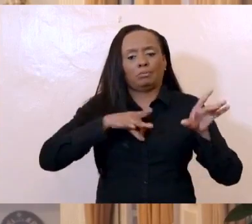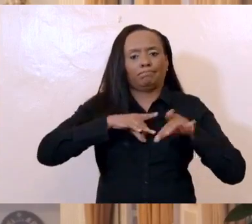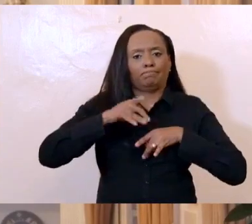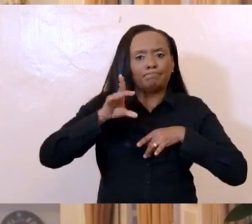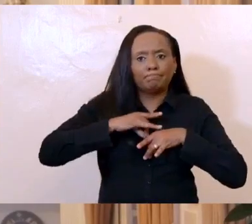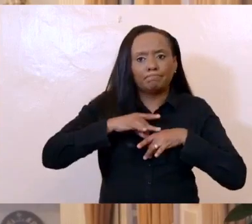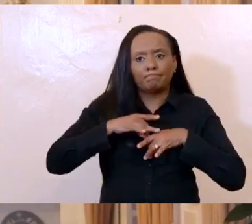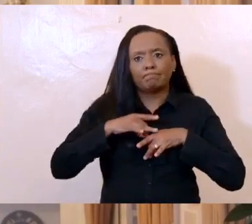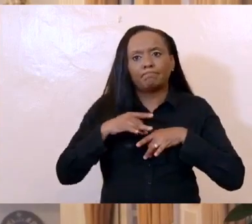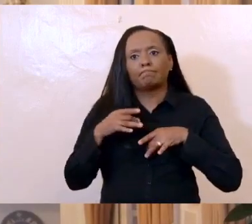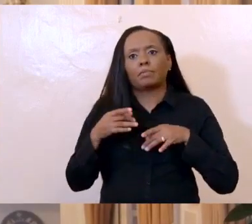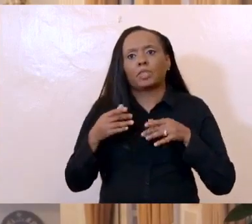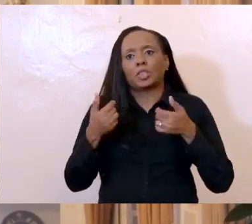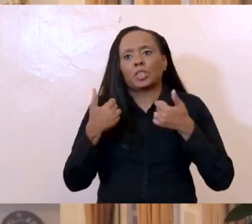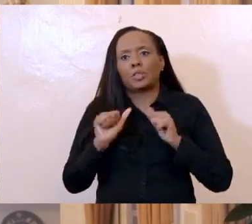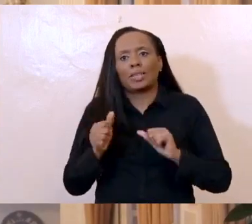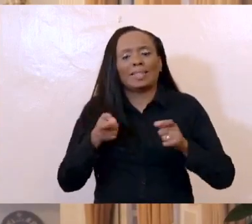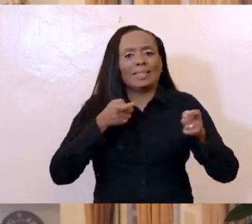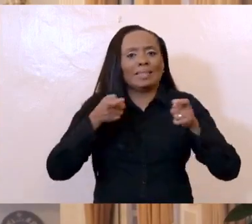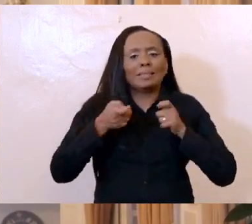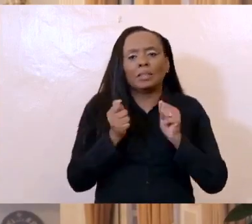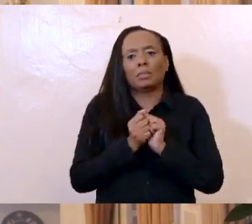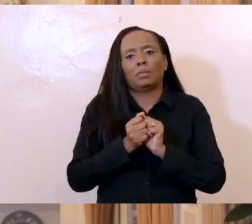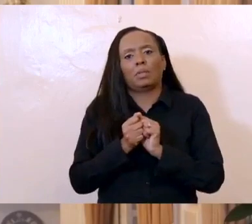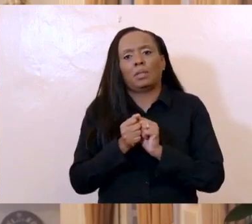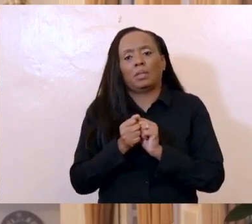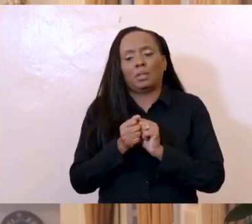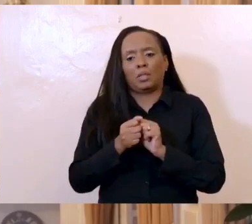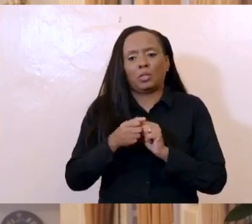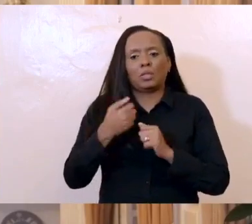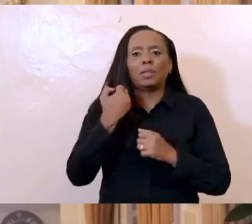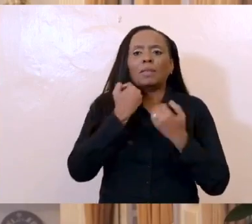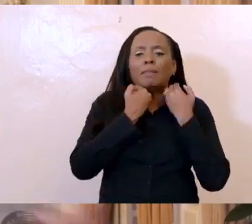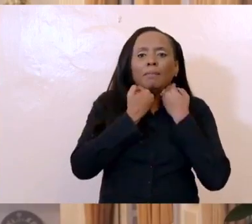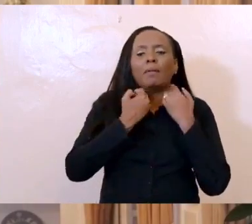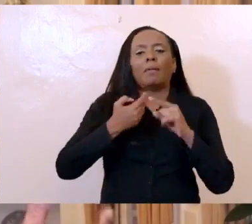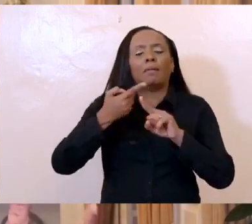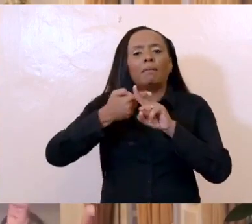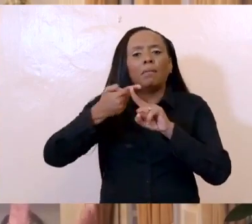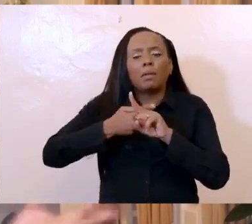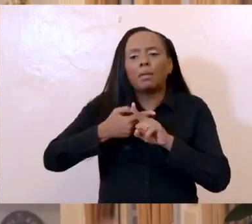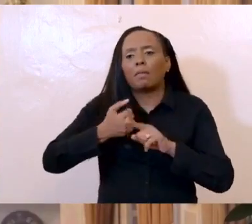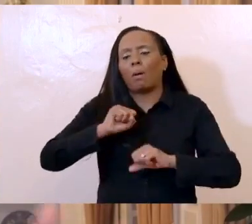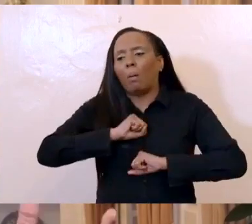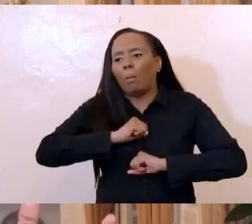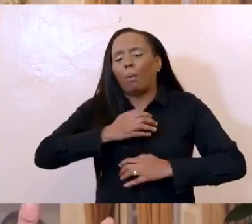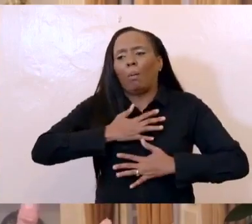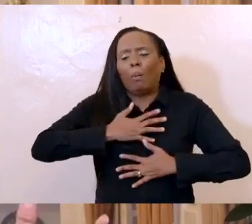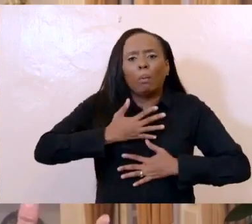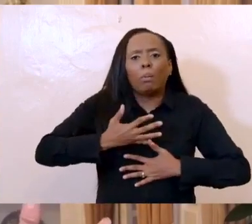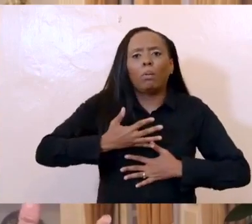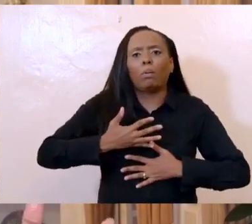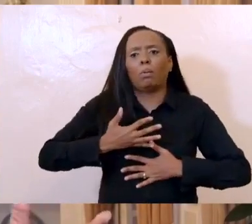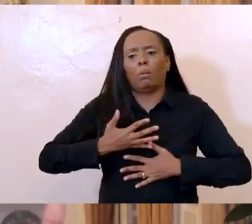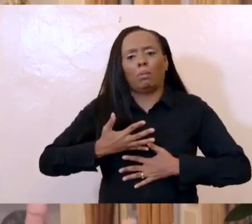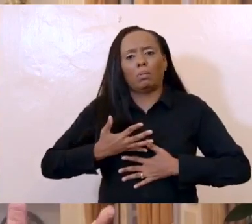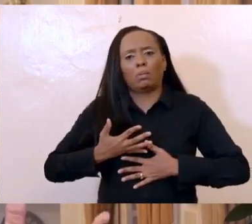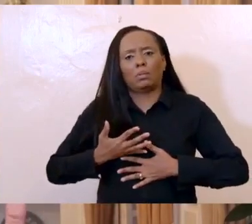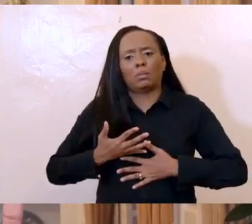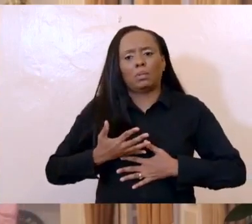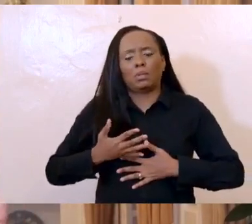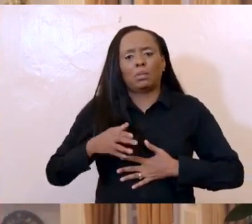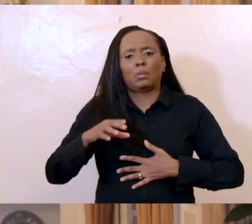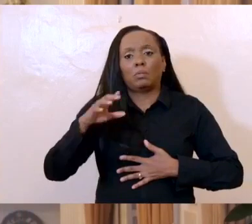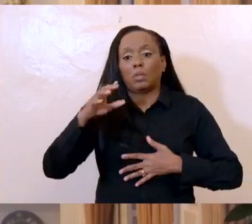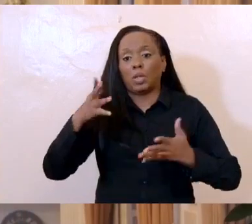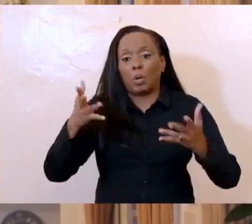in particular, to try to treat to them at an early stage and to increase the capacity for everything that